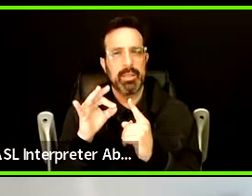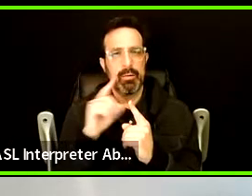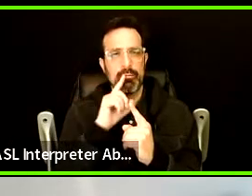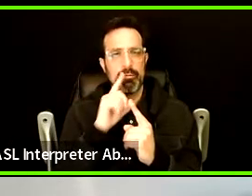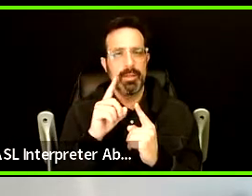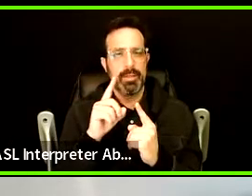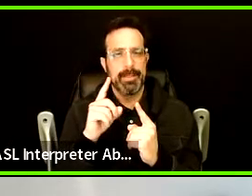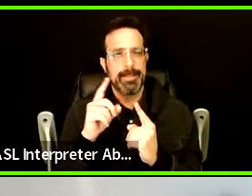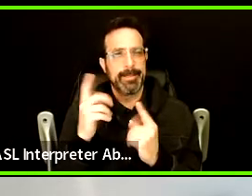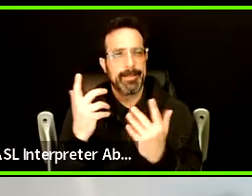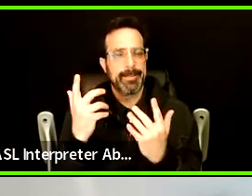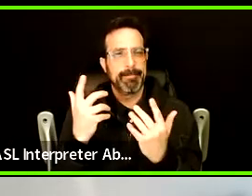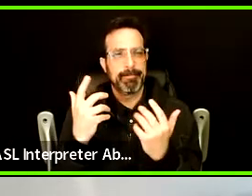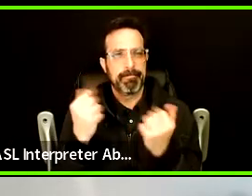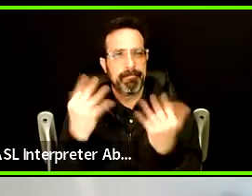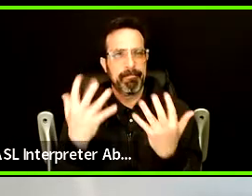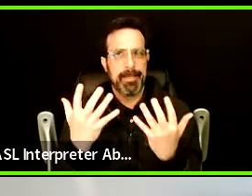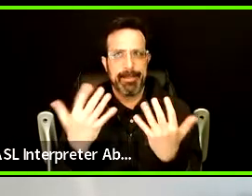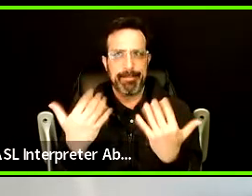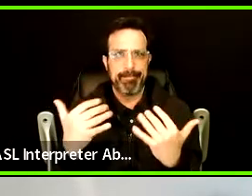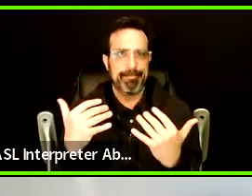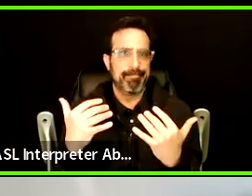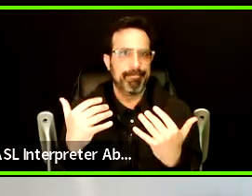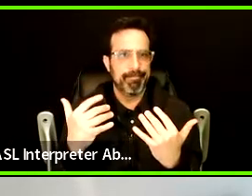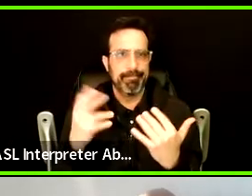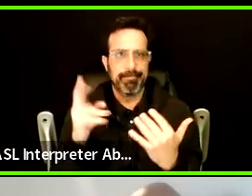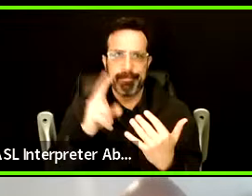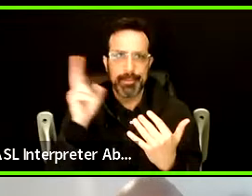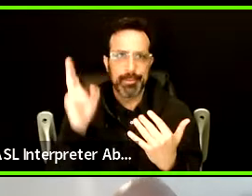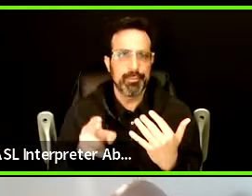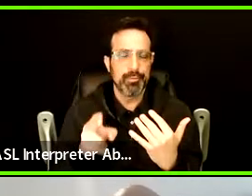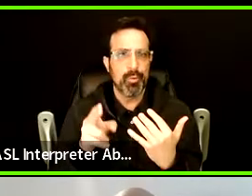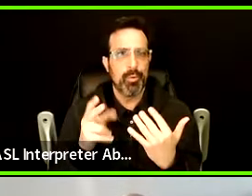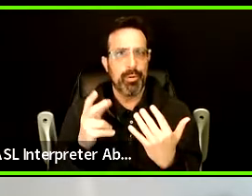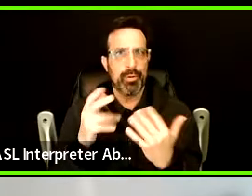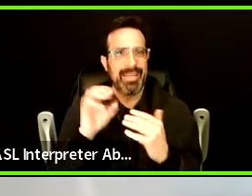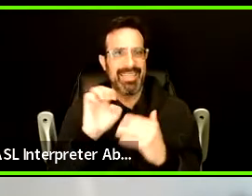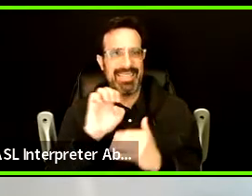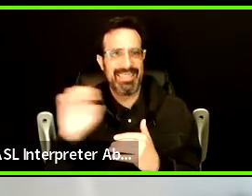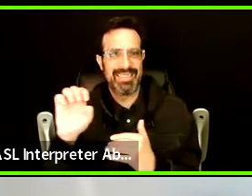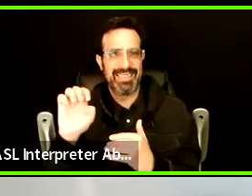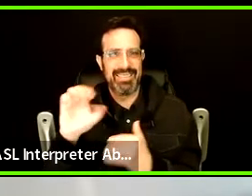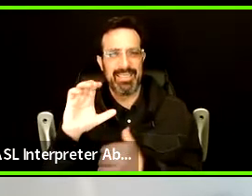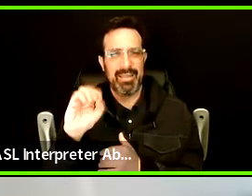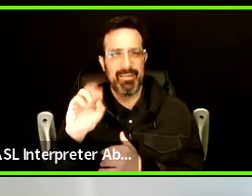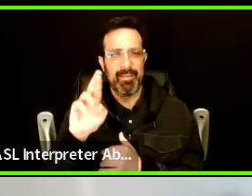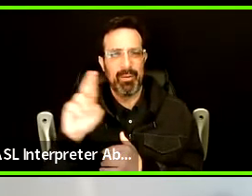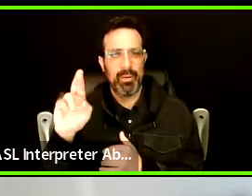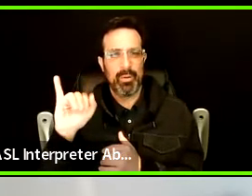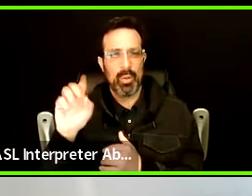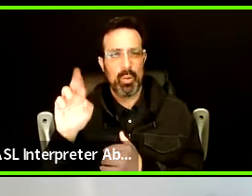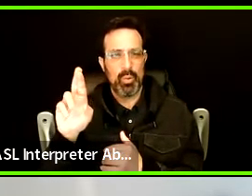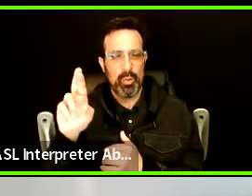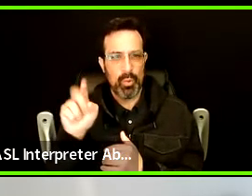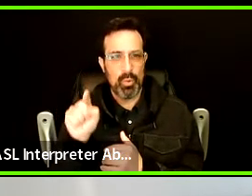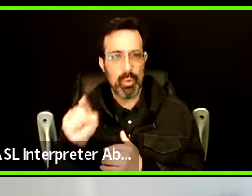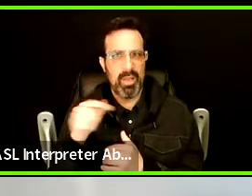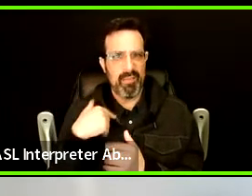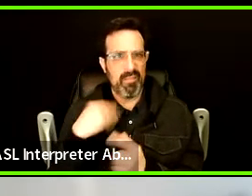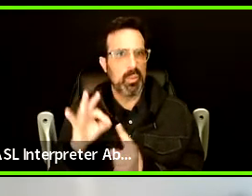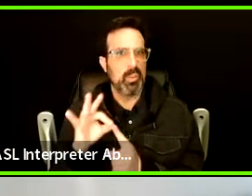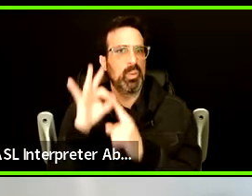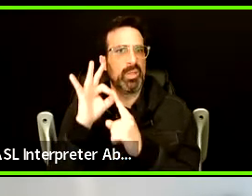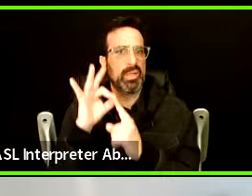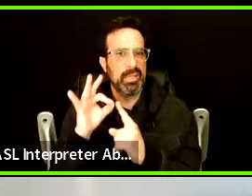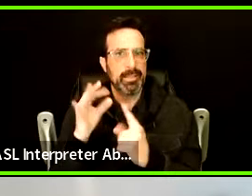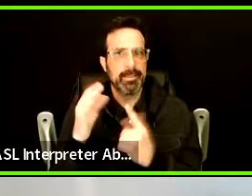prominent historic assets immediately east of the corridor that has a pretty unique